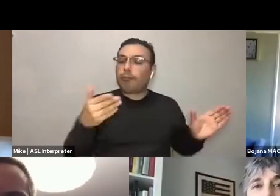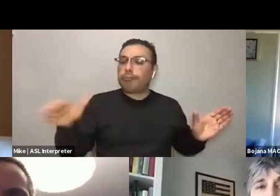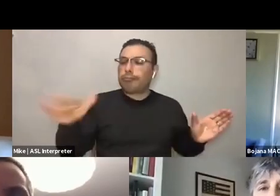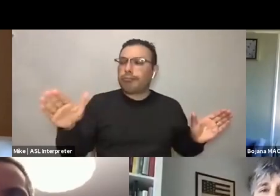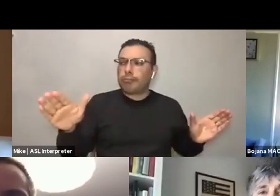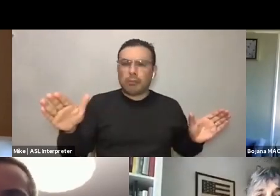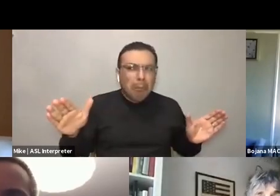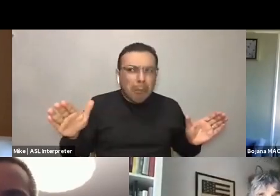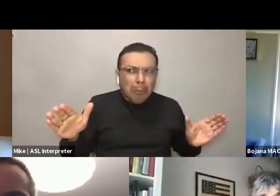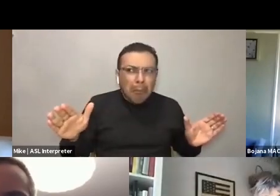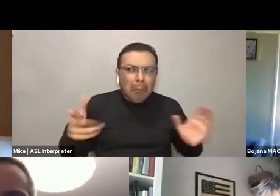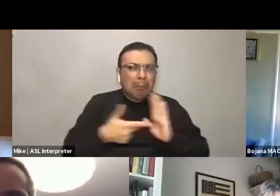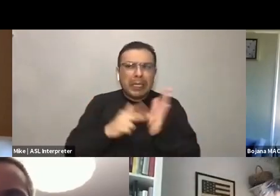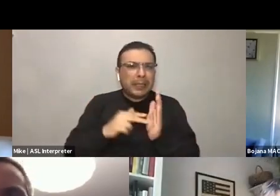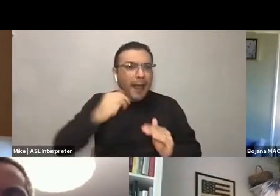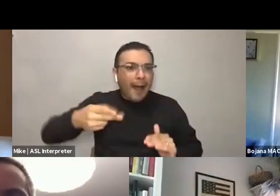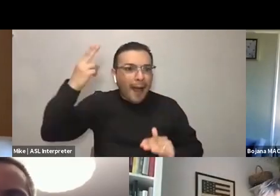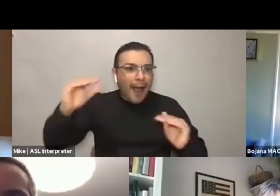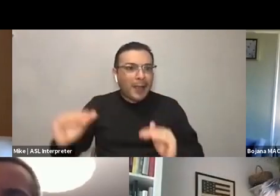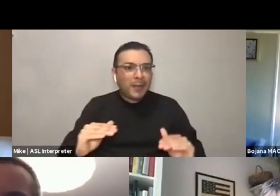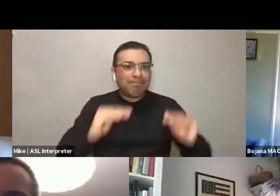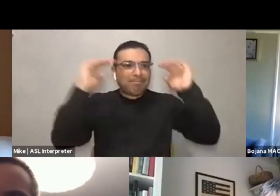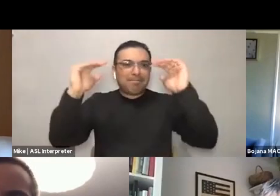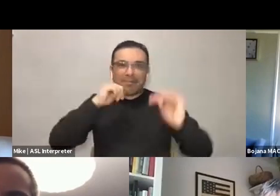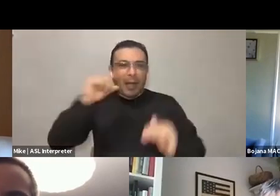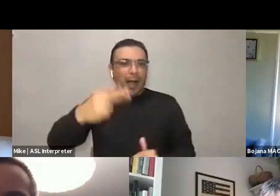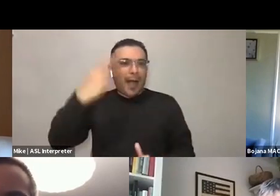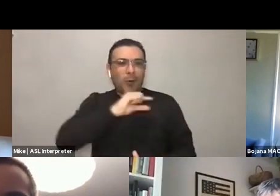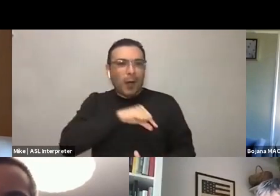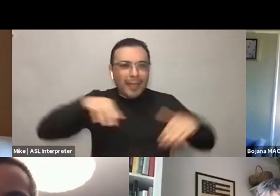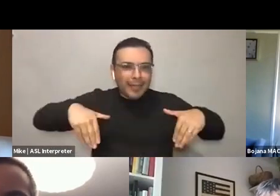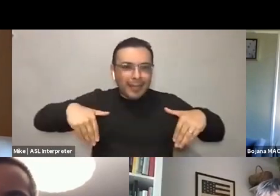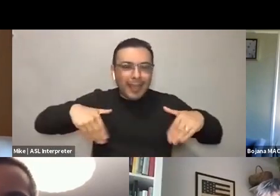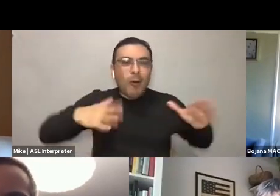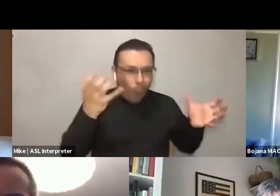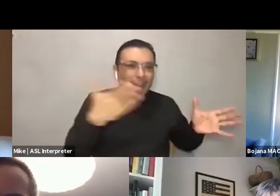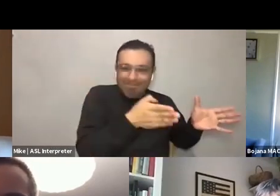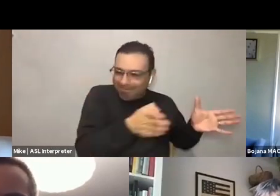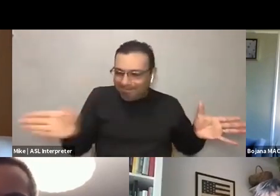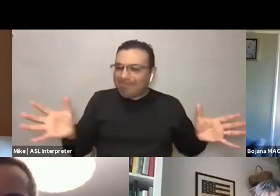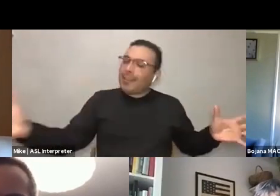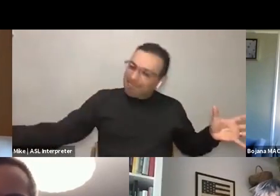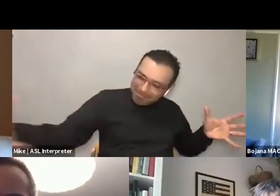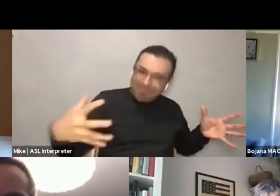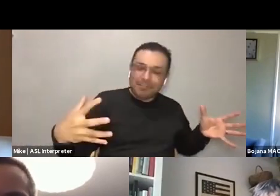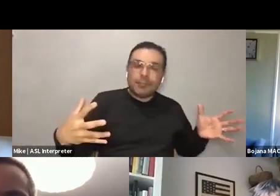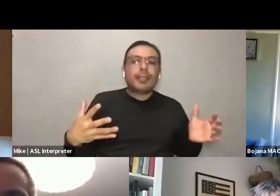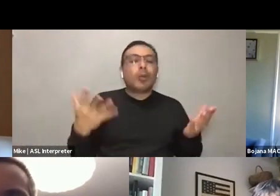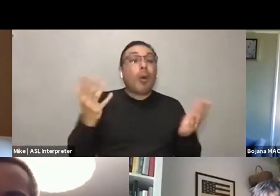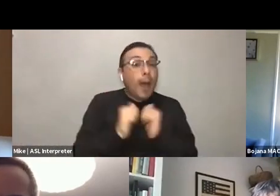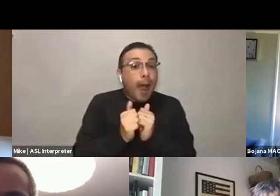more inclusive of everyone in our community? And we're looking at that both through our structures, our buildings,